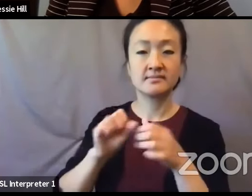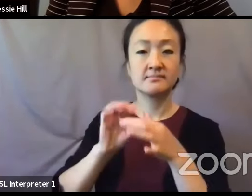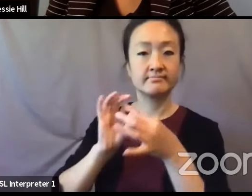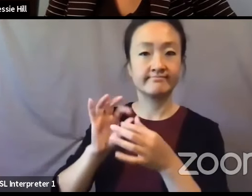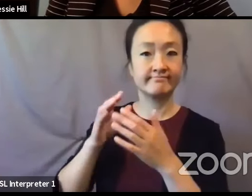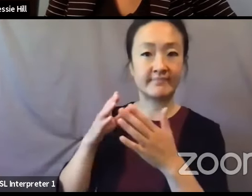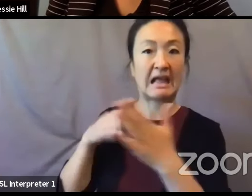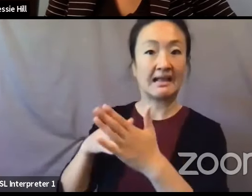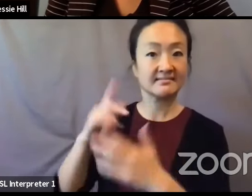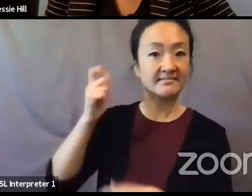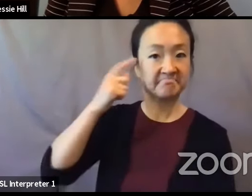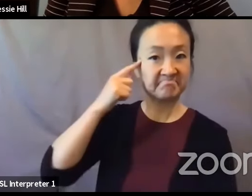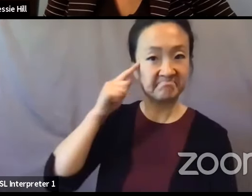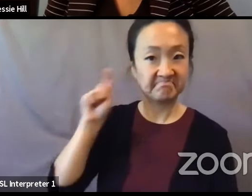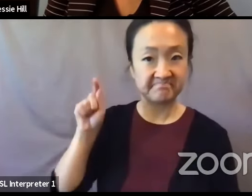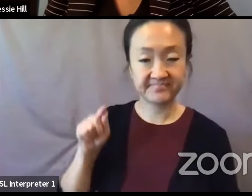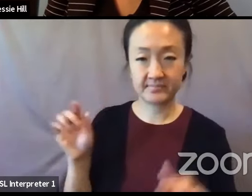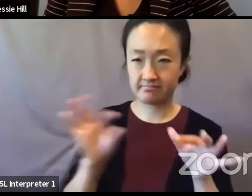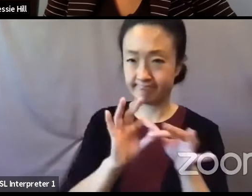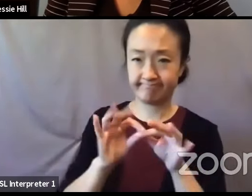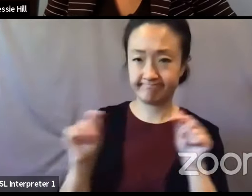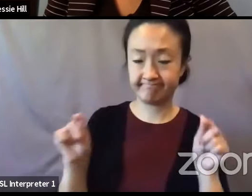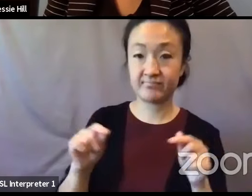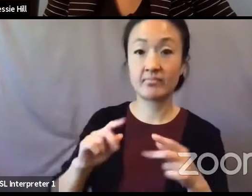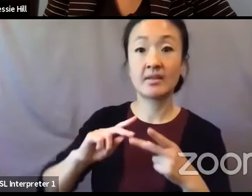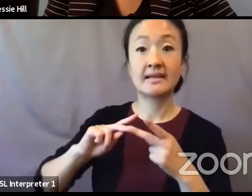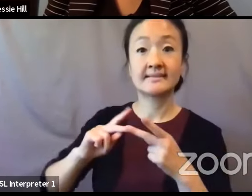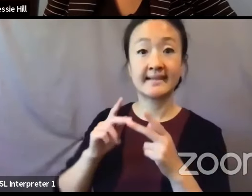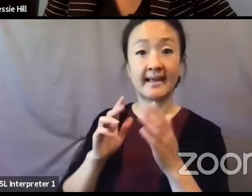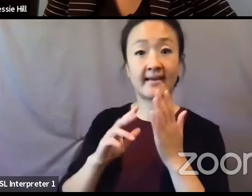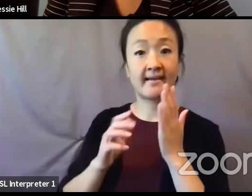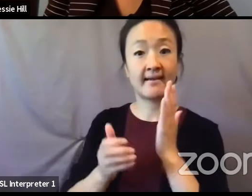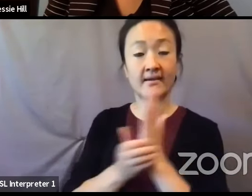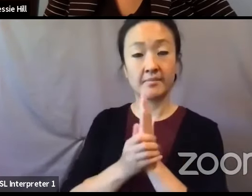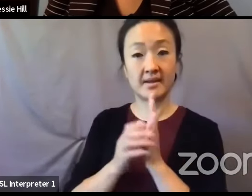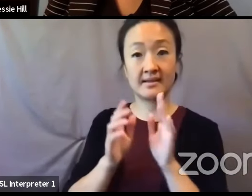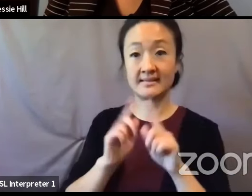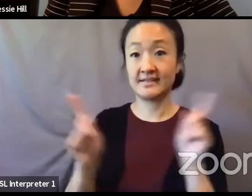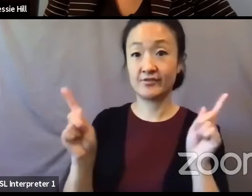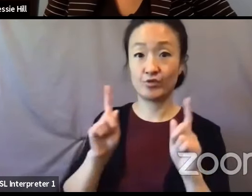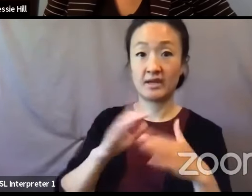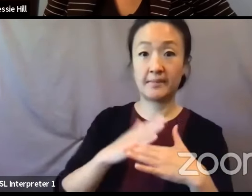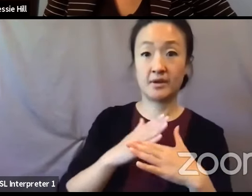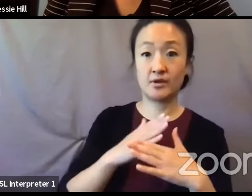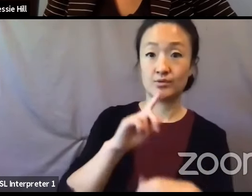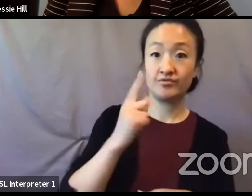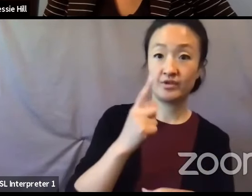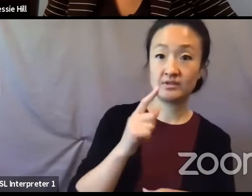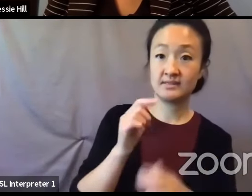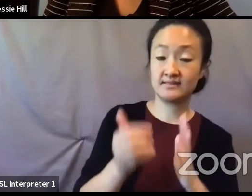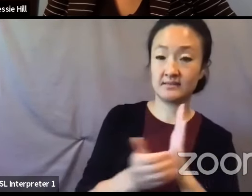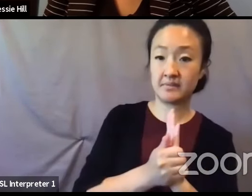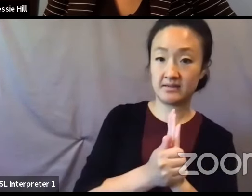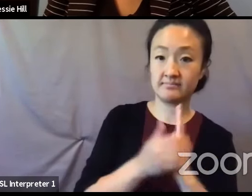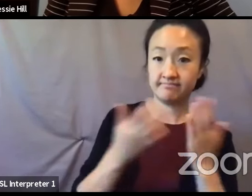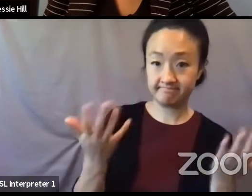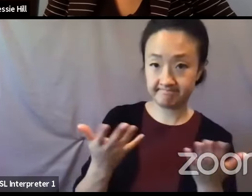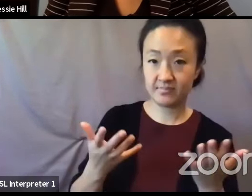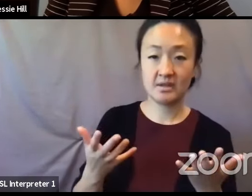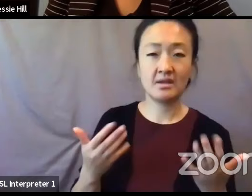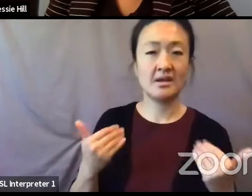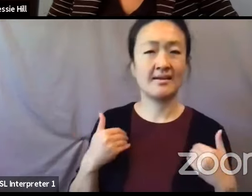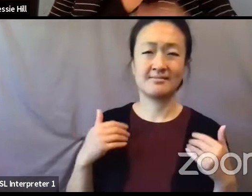government. One thing that makes the Second Amendment very different from the First Amendment is that we have dozens